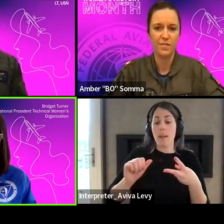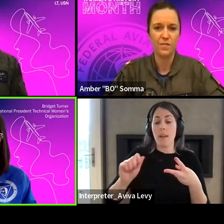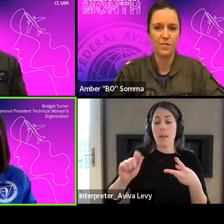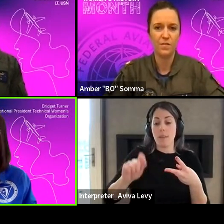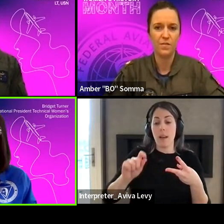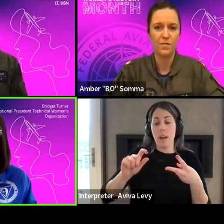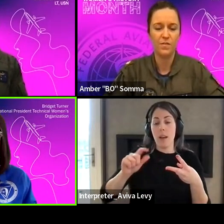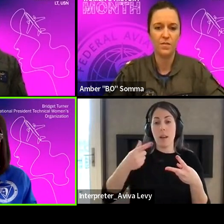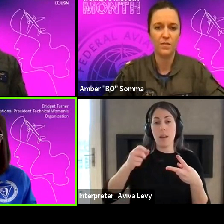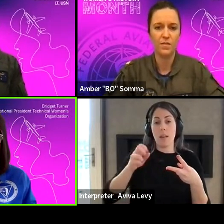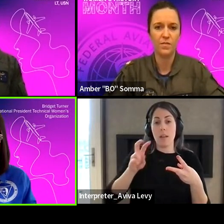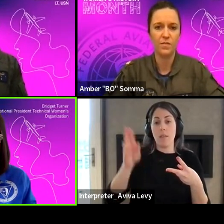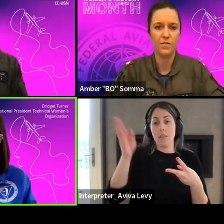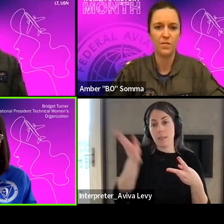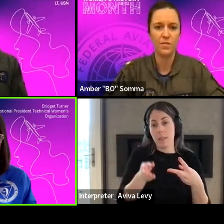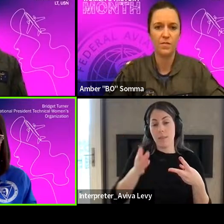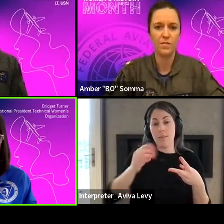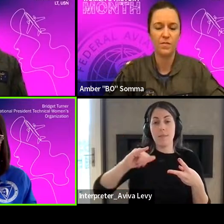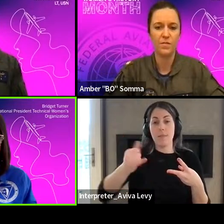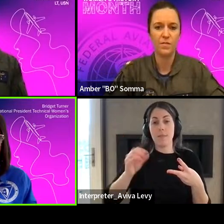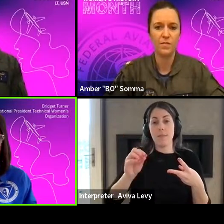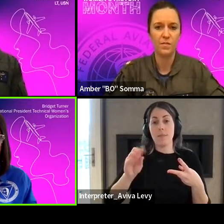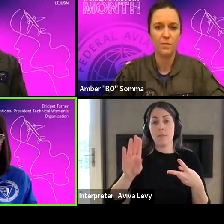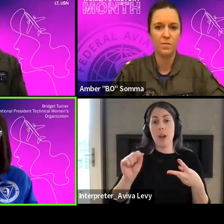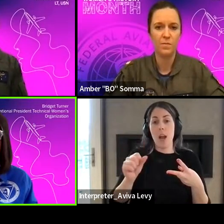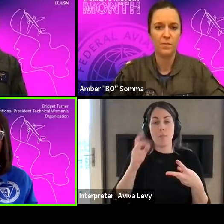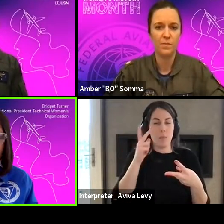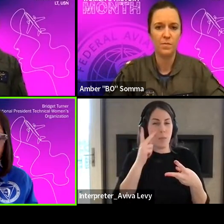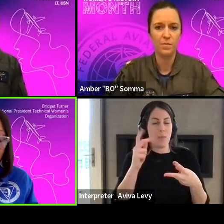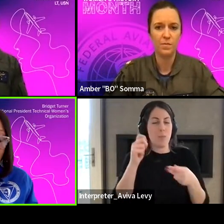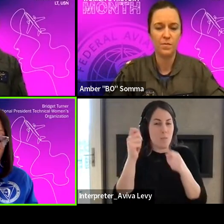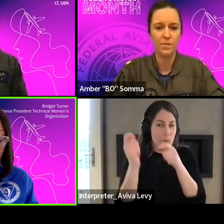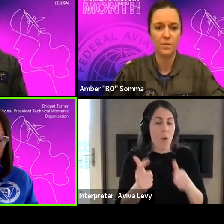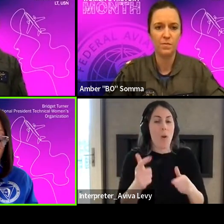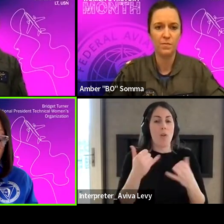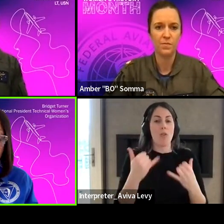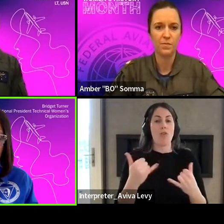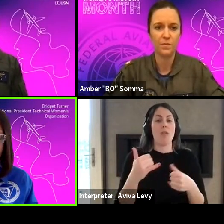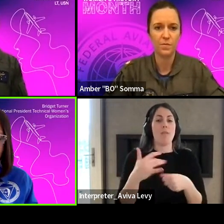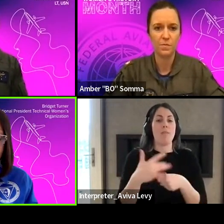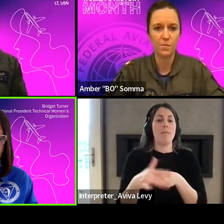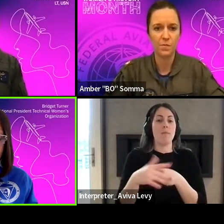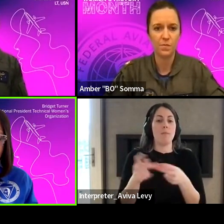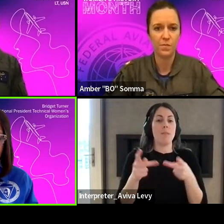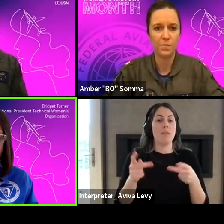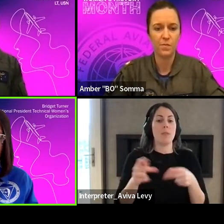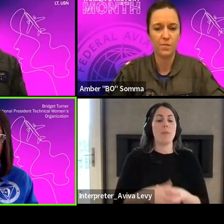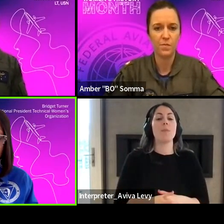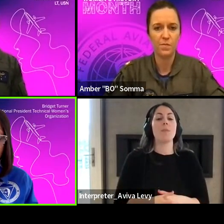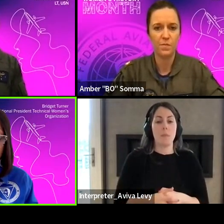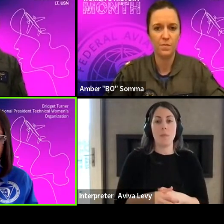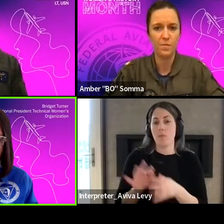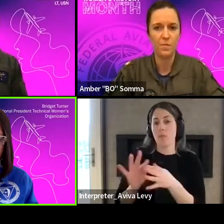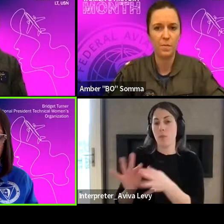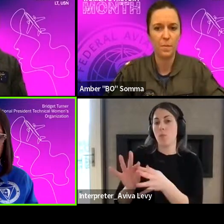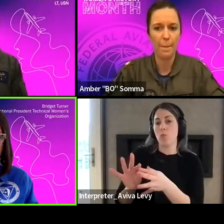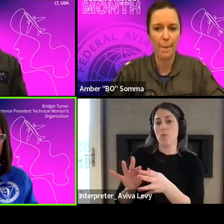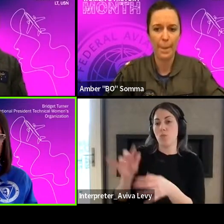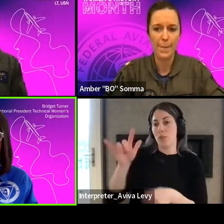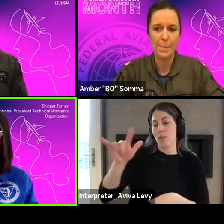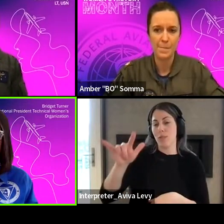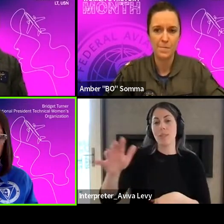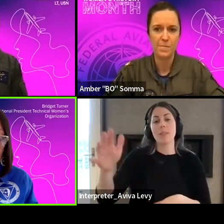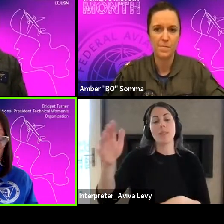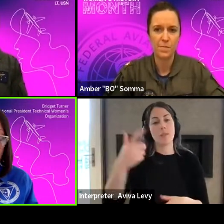faa.gov/jobs for all current FAA jobs openings for aviation and aerospace, provided a career for every